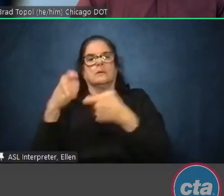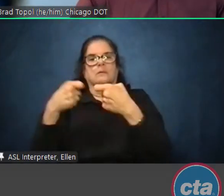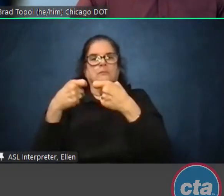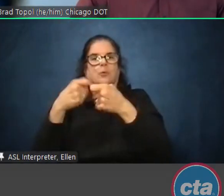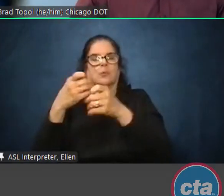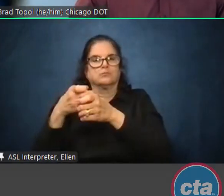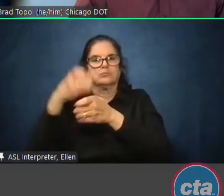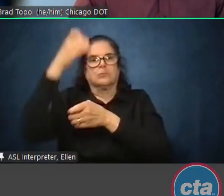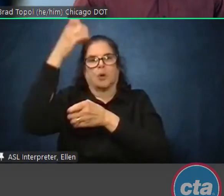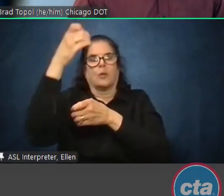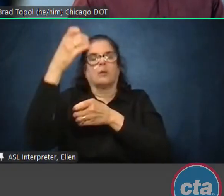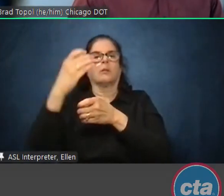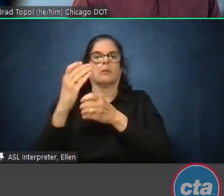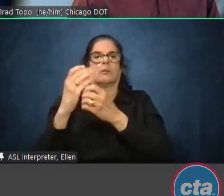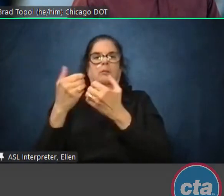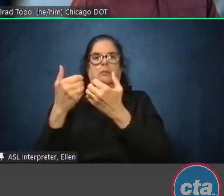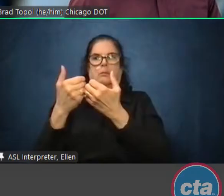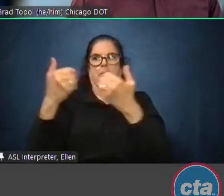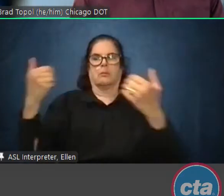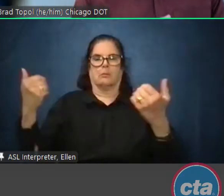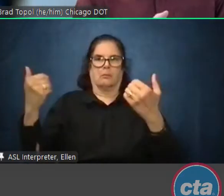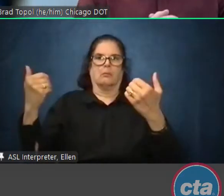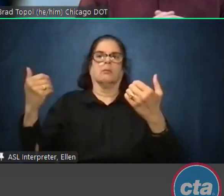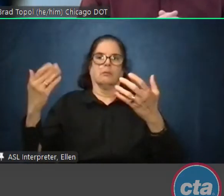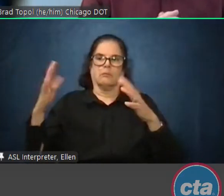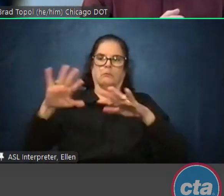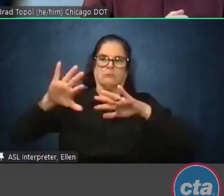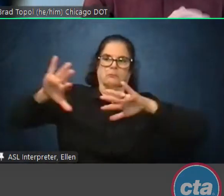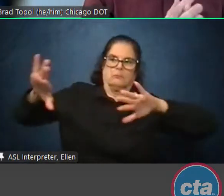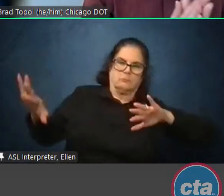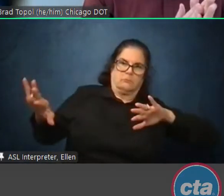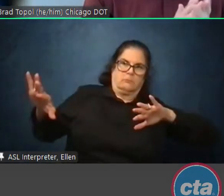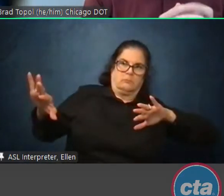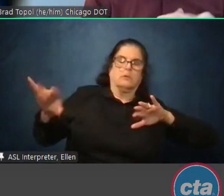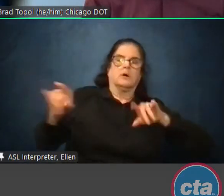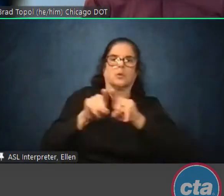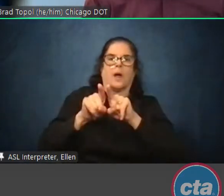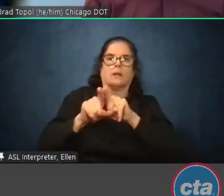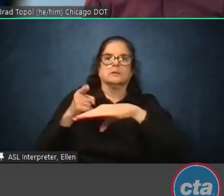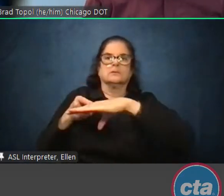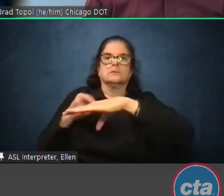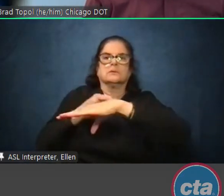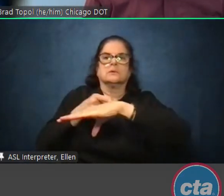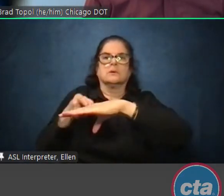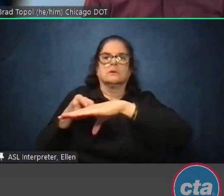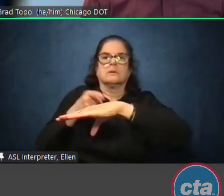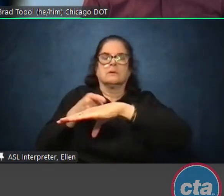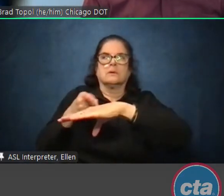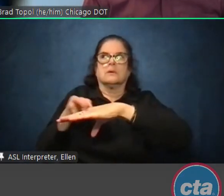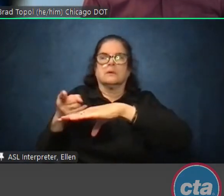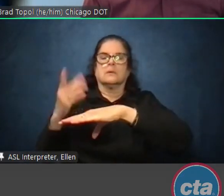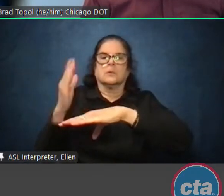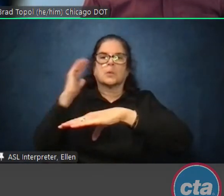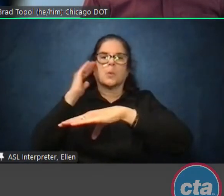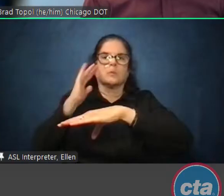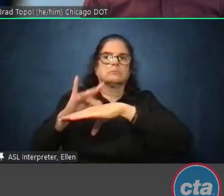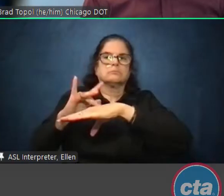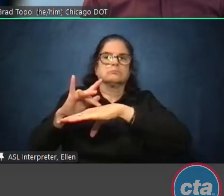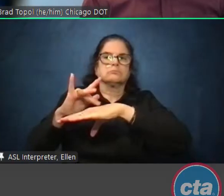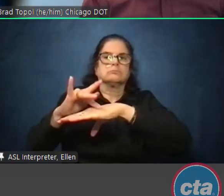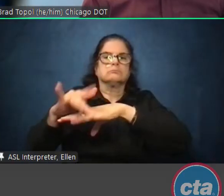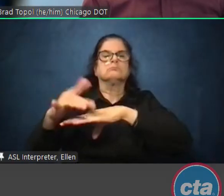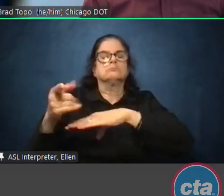provide that further visual separation as well as detectable separation, and then encouraging people